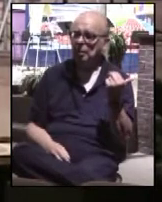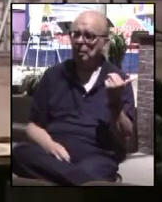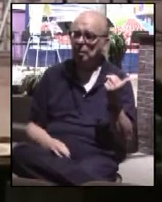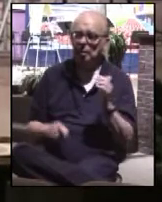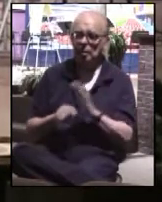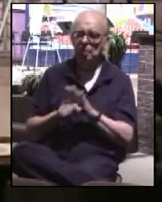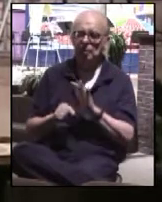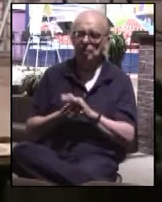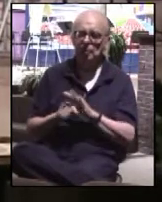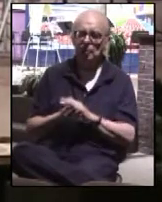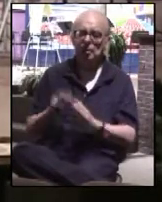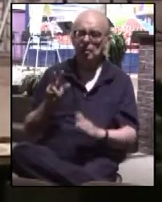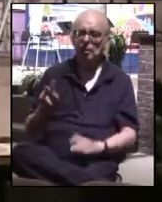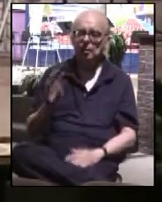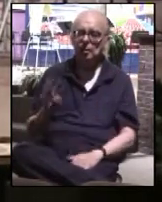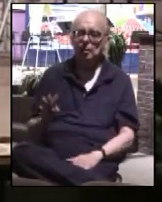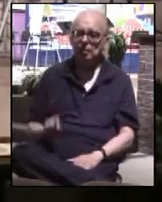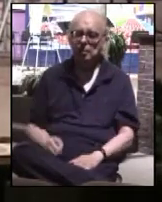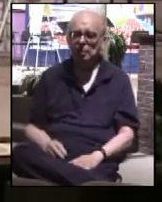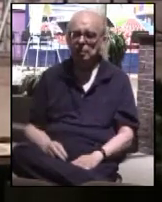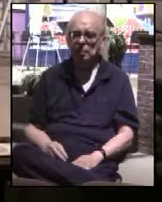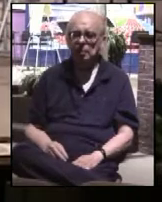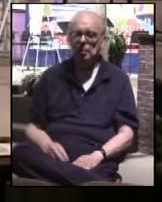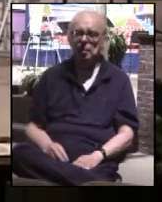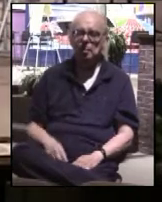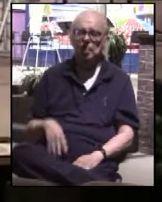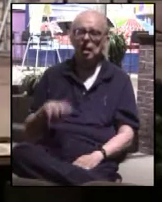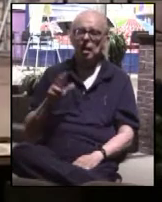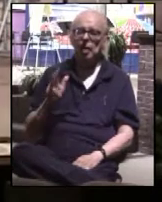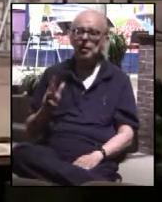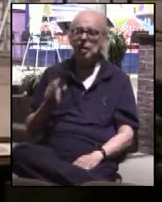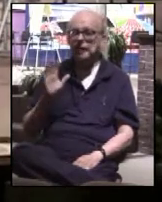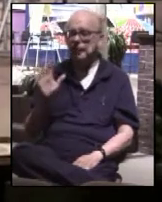in verse number 34 and 35